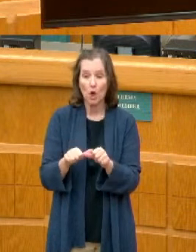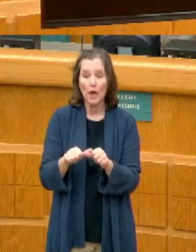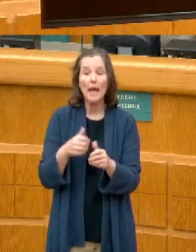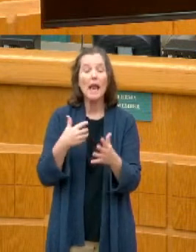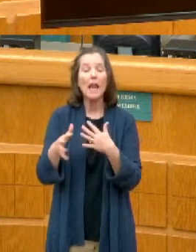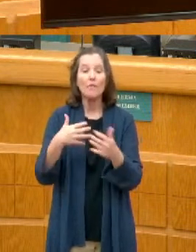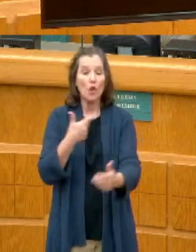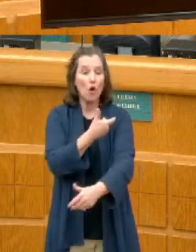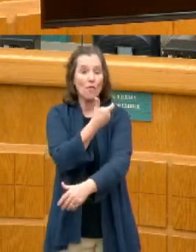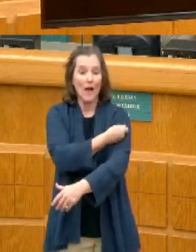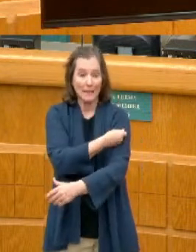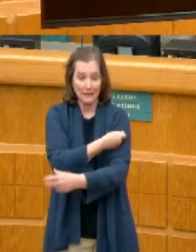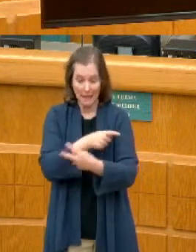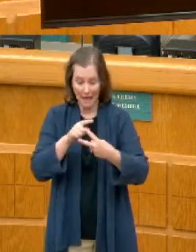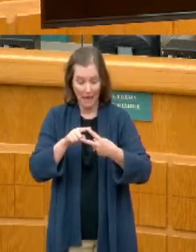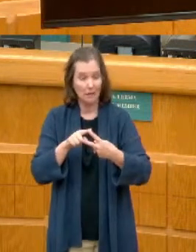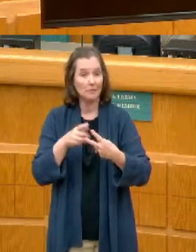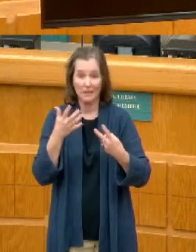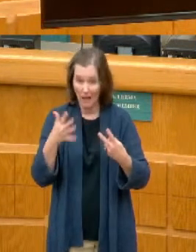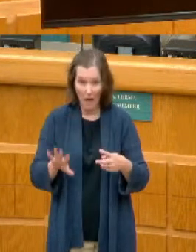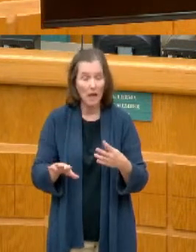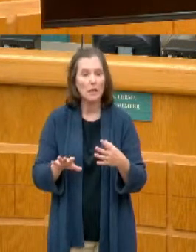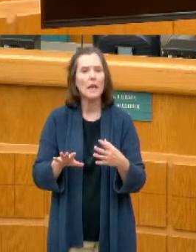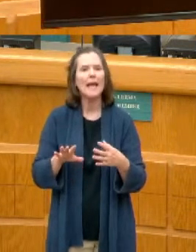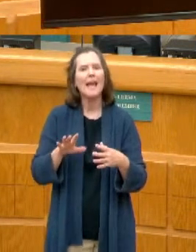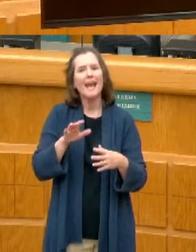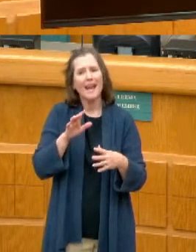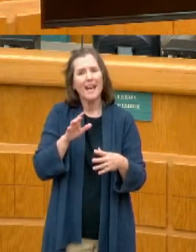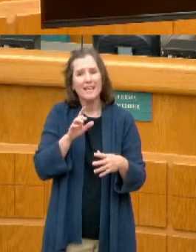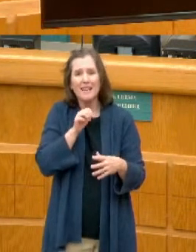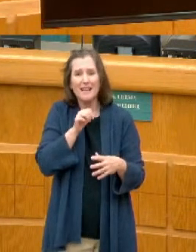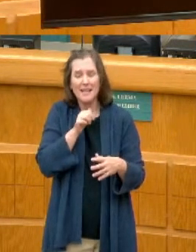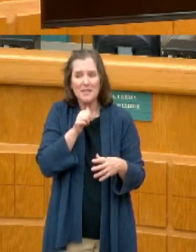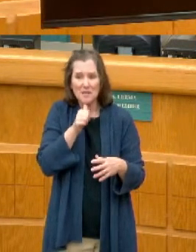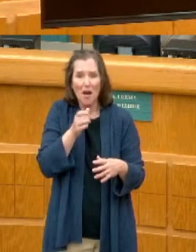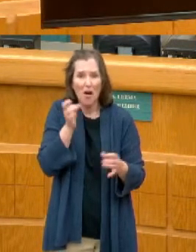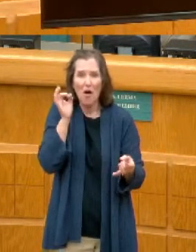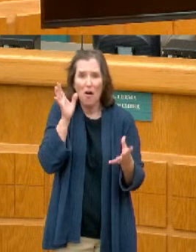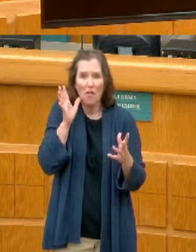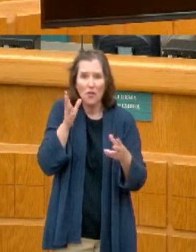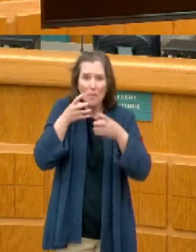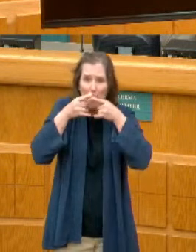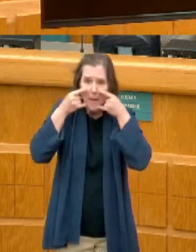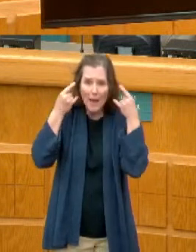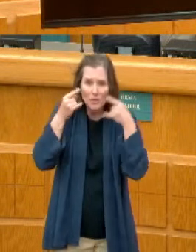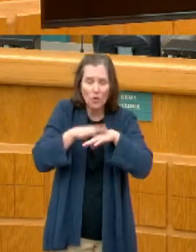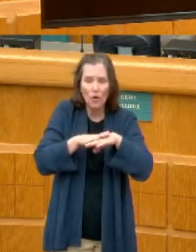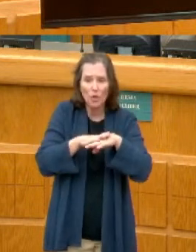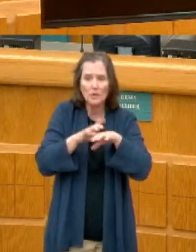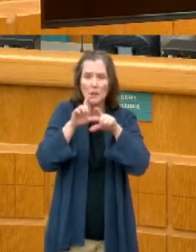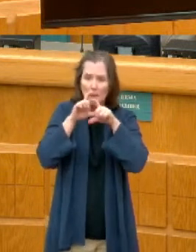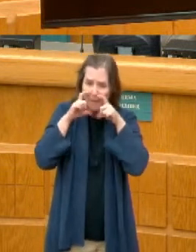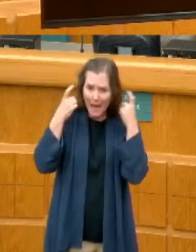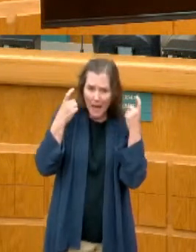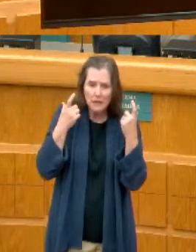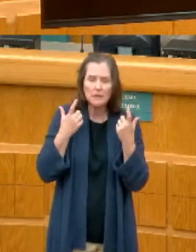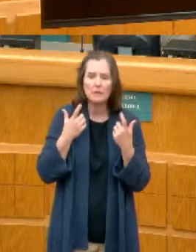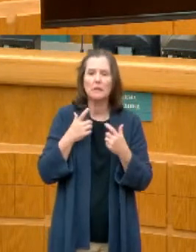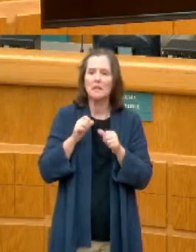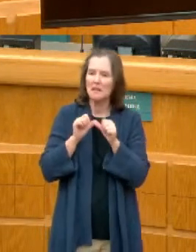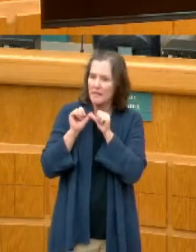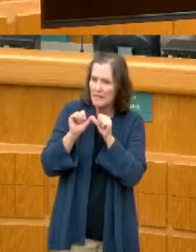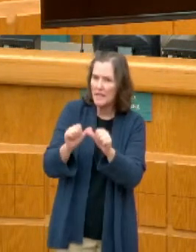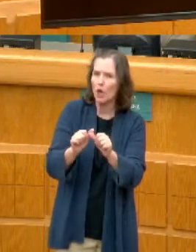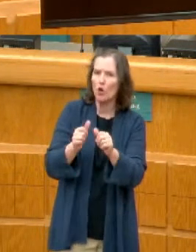terrible, but 2 months, to not to have to die, I think it's worth it. So extending that a little bit, that mask wearing after